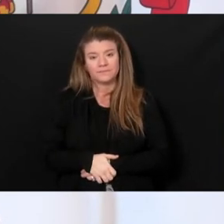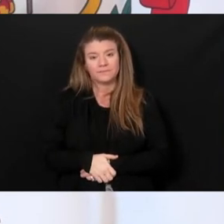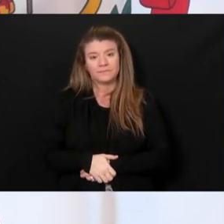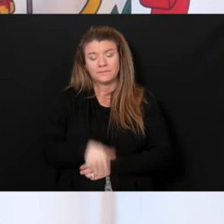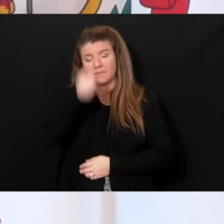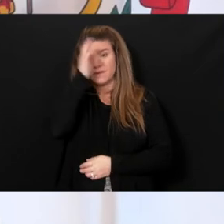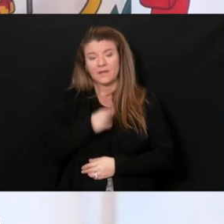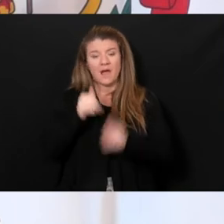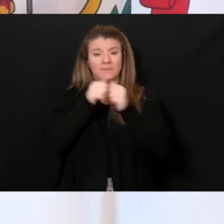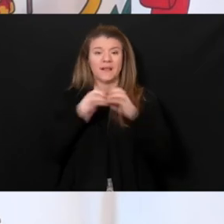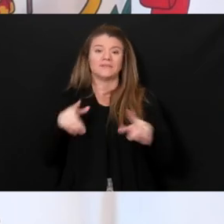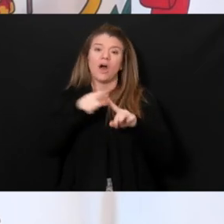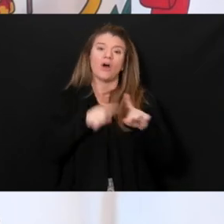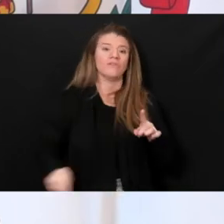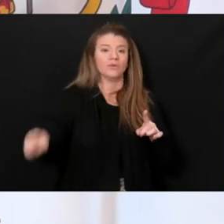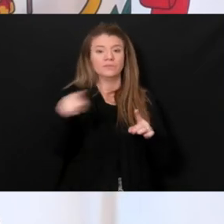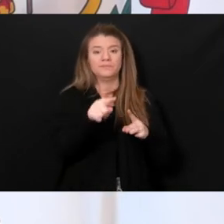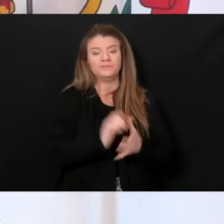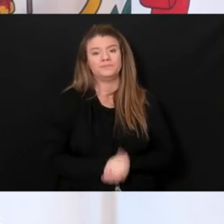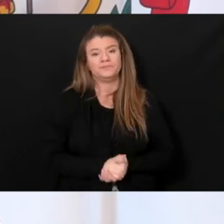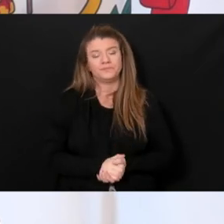God bless in every way.